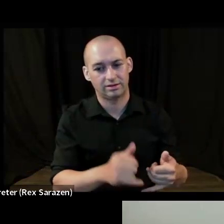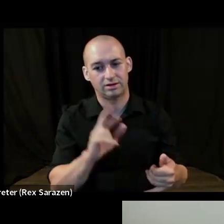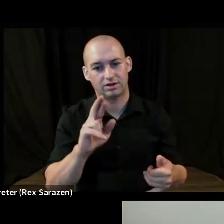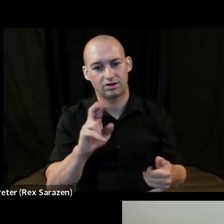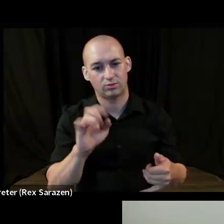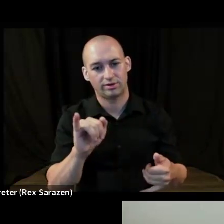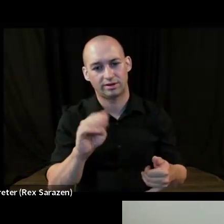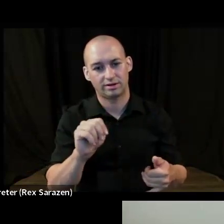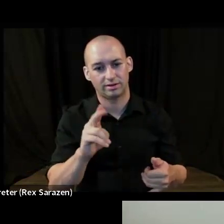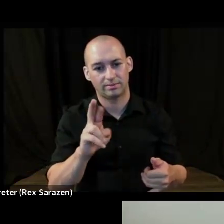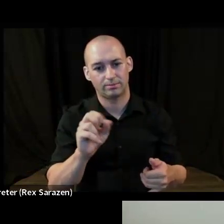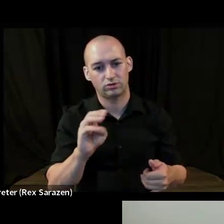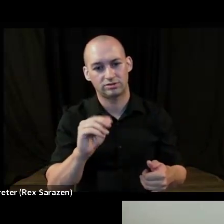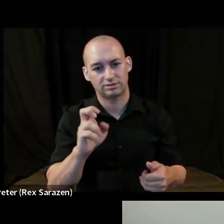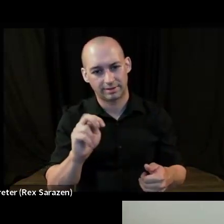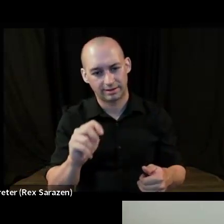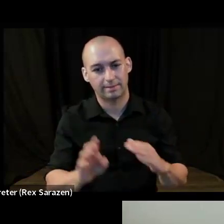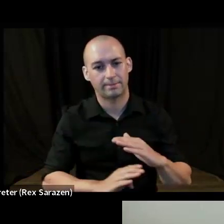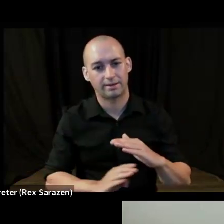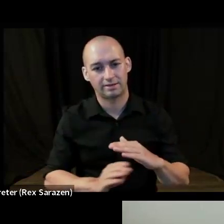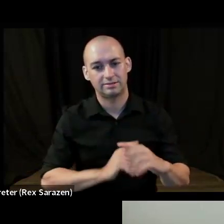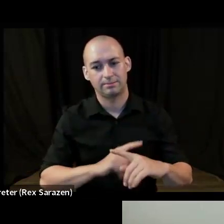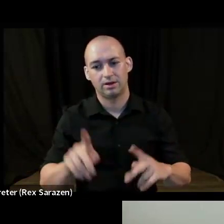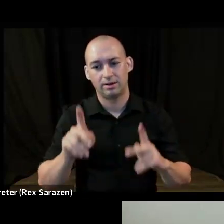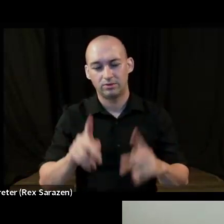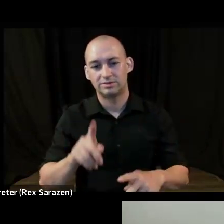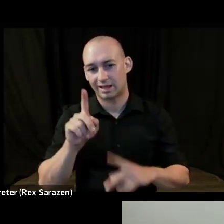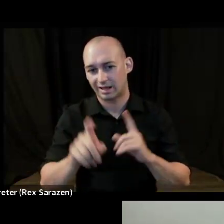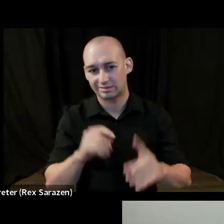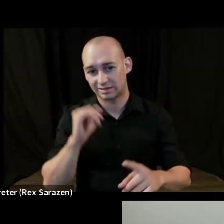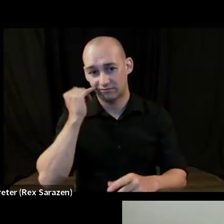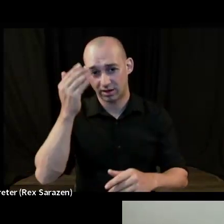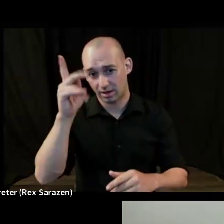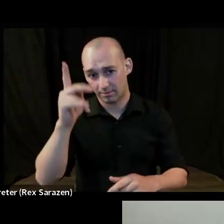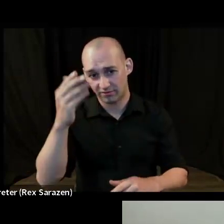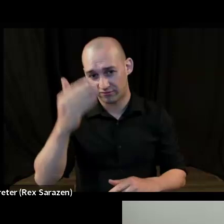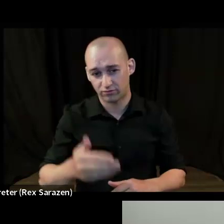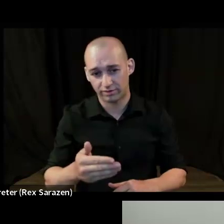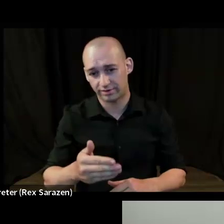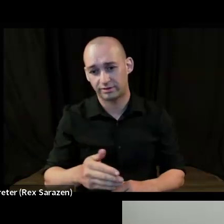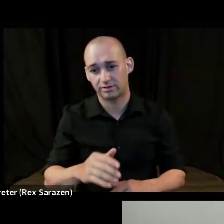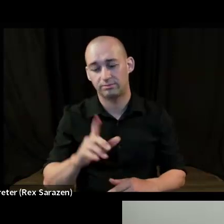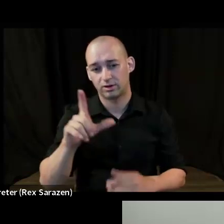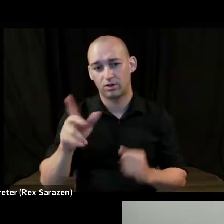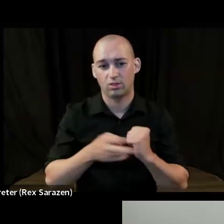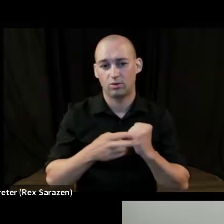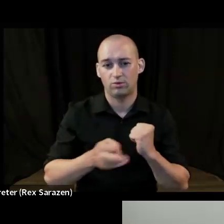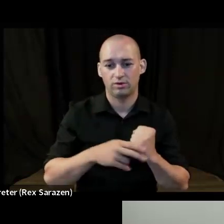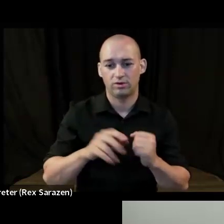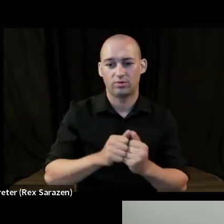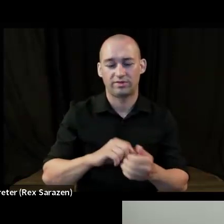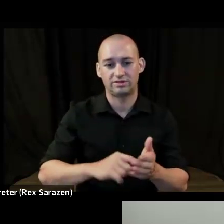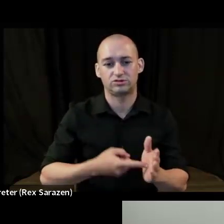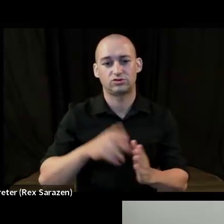reimbursement based, but somebody also asked, is there an upfront? Is it going to be loaded upfront for startup kind of costs? And I didn't